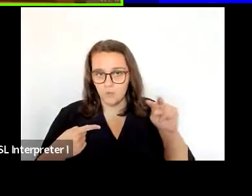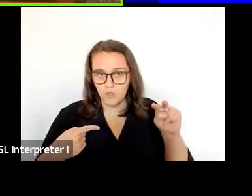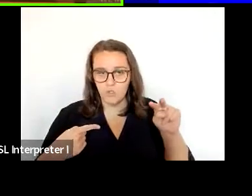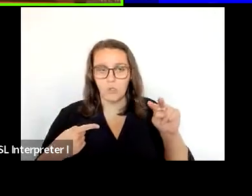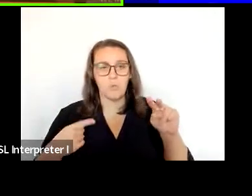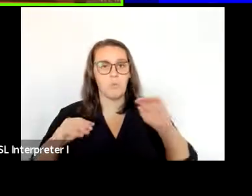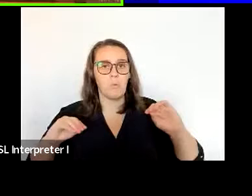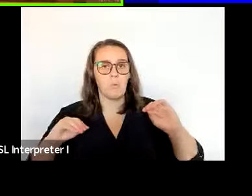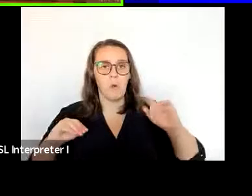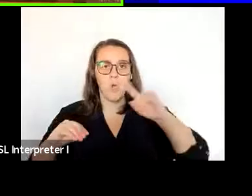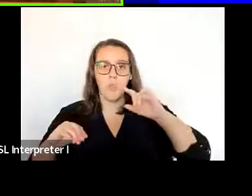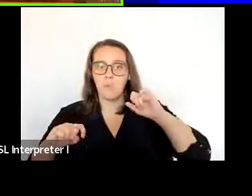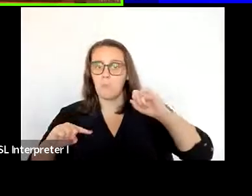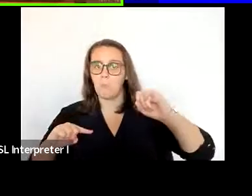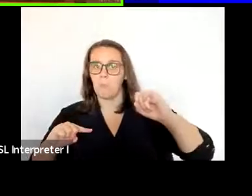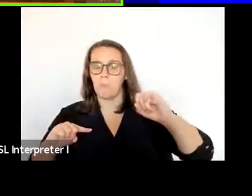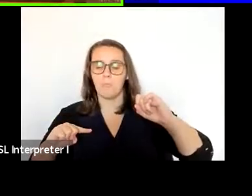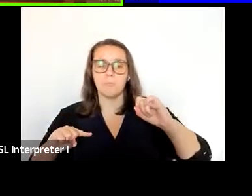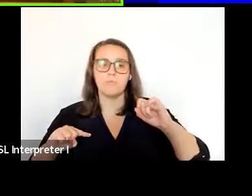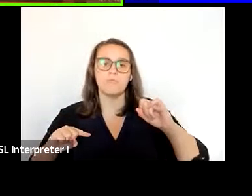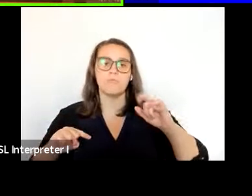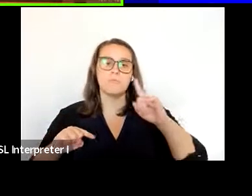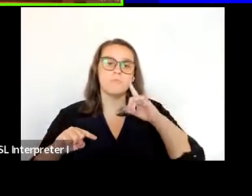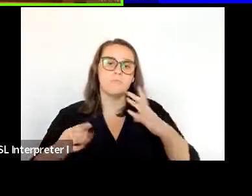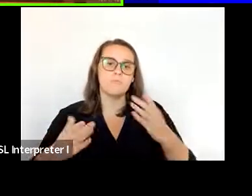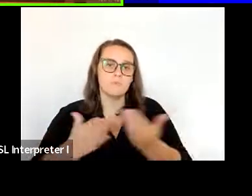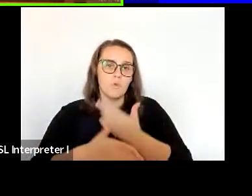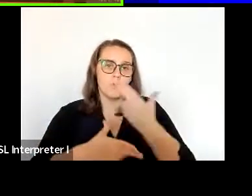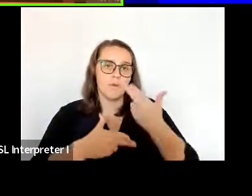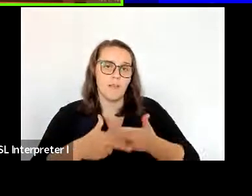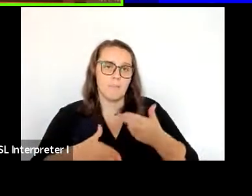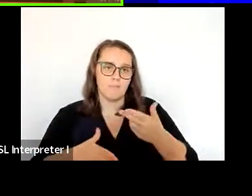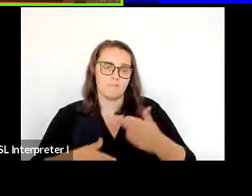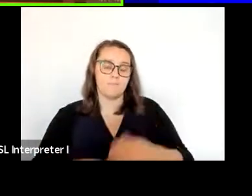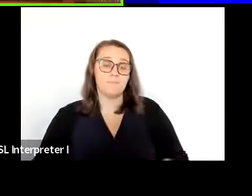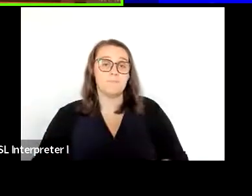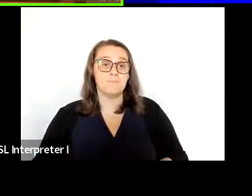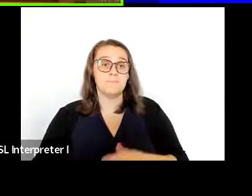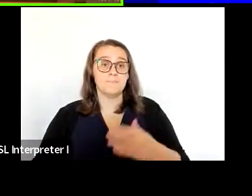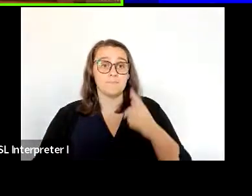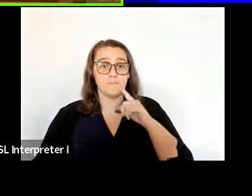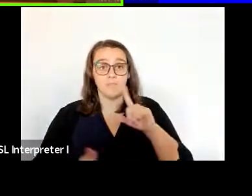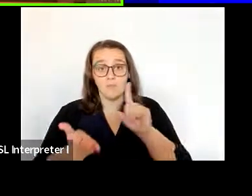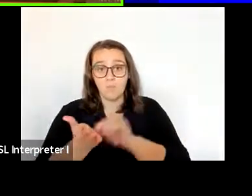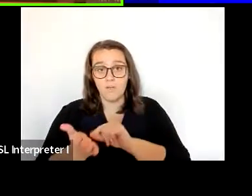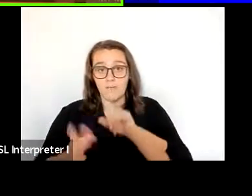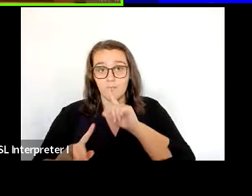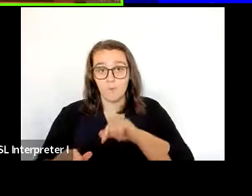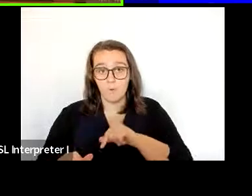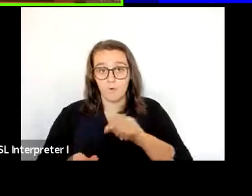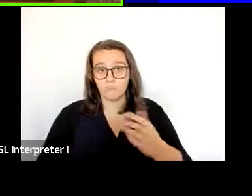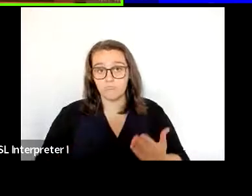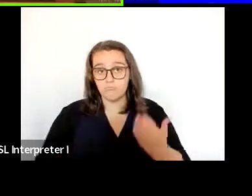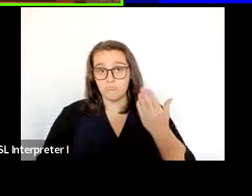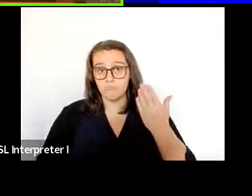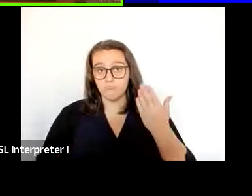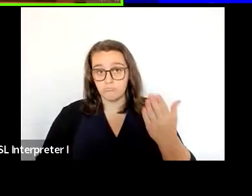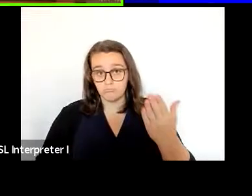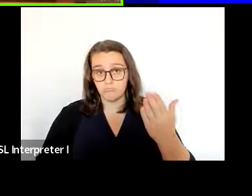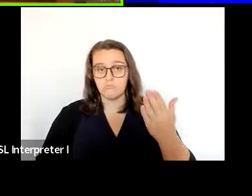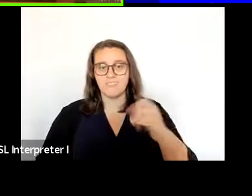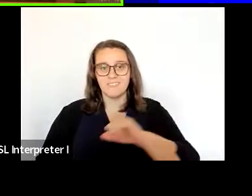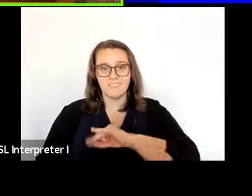or comments in opposition to this legislation. Without objection, I move the print and report with leave for staff to make